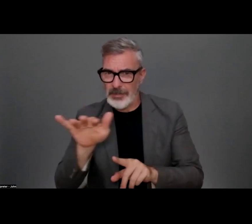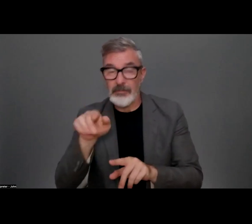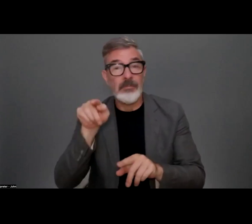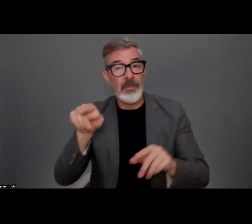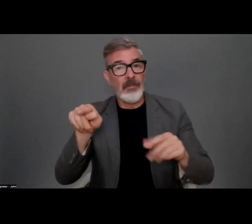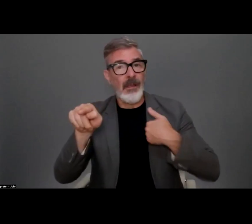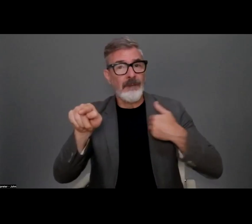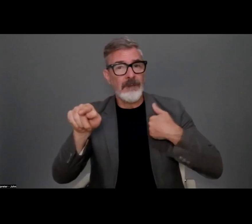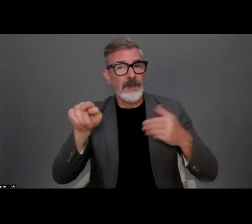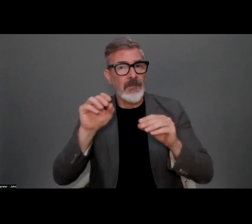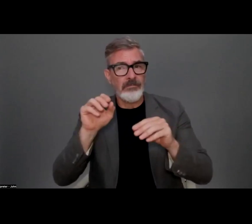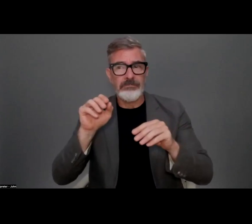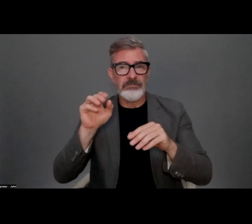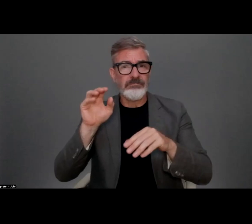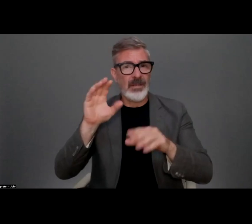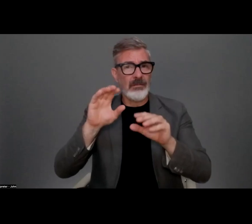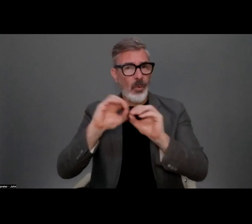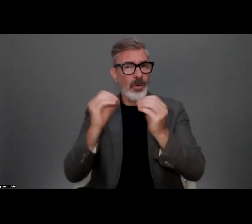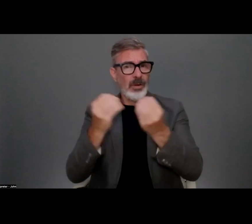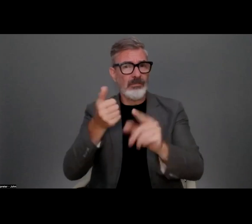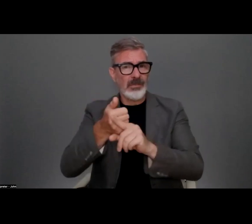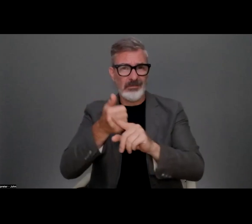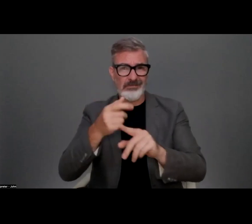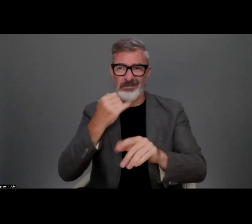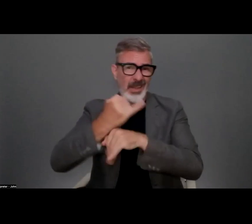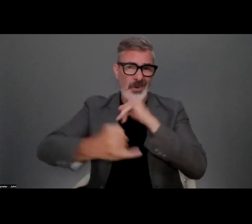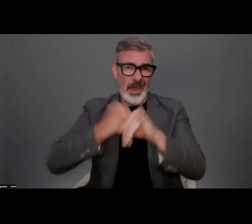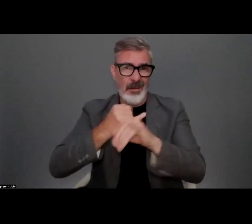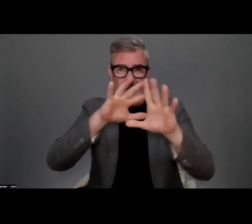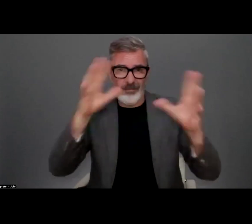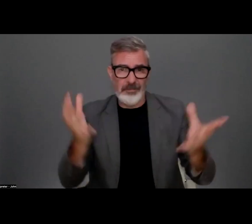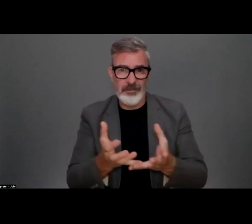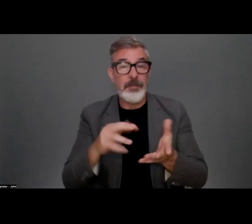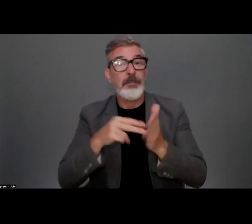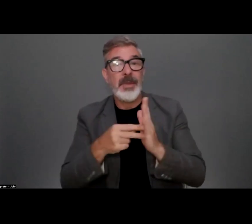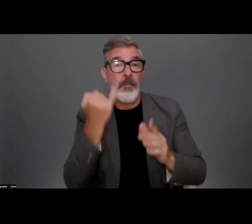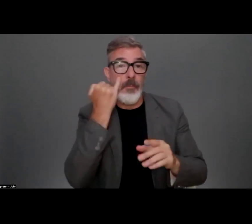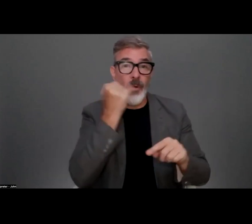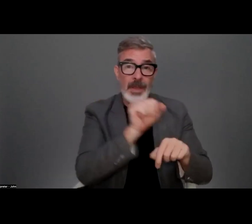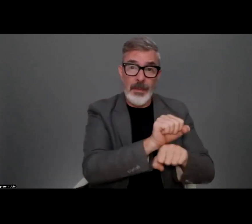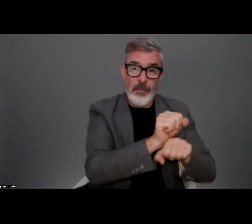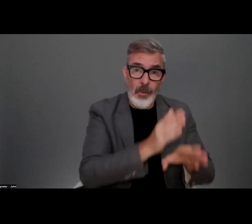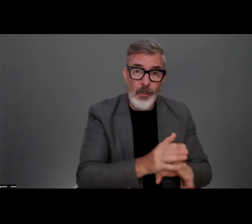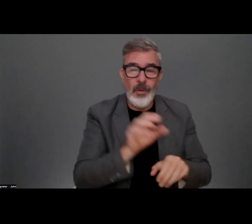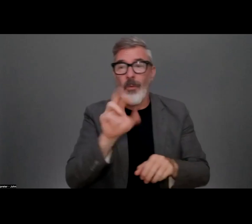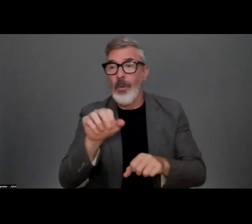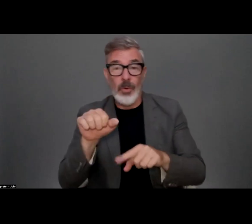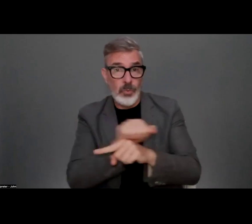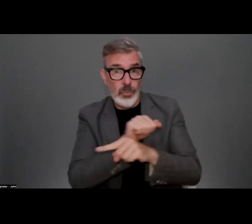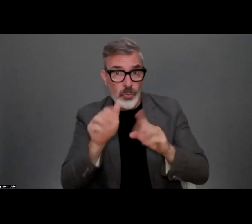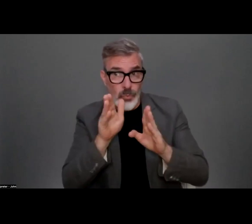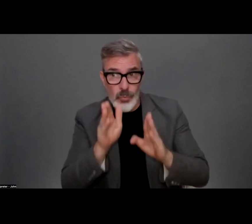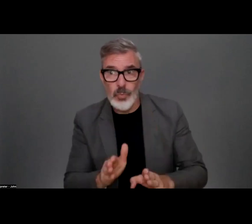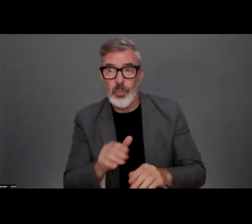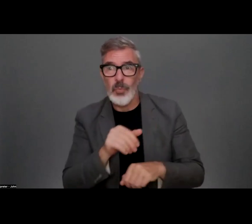the UK actually specifically. If an employee or an apprentice has a specific set